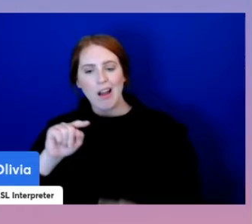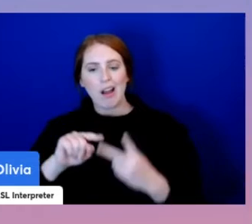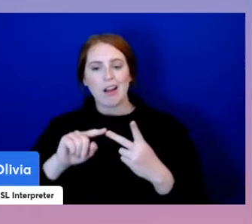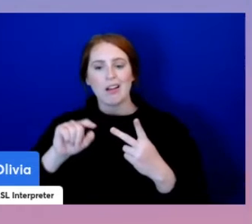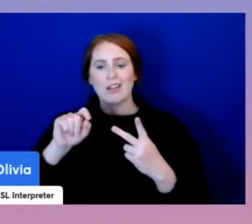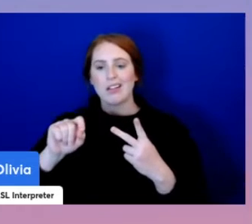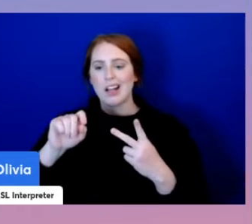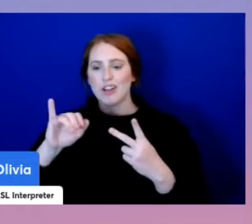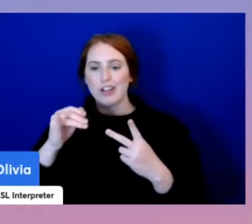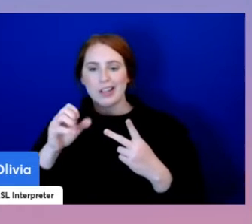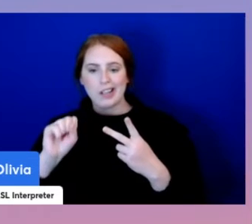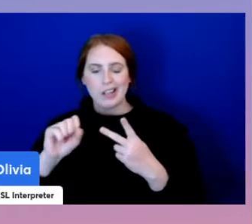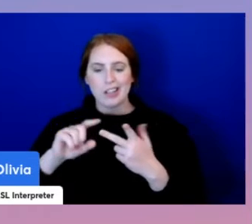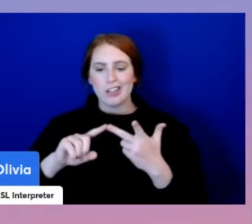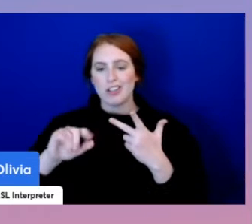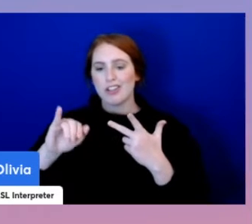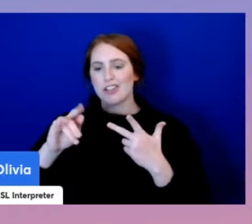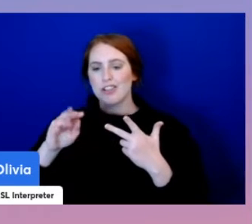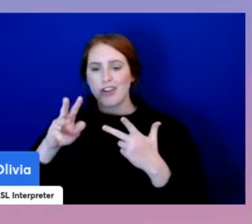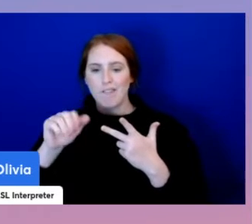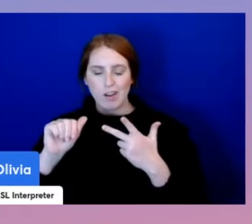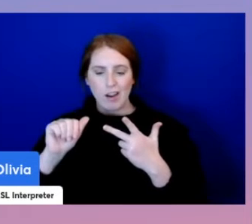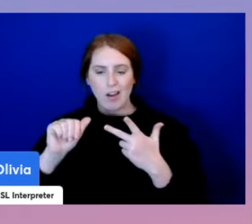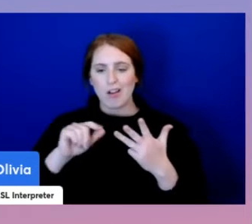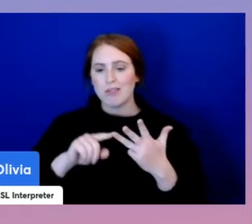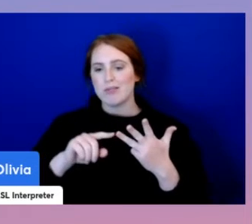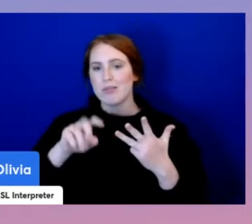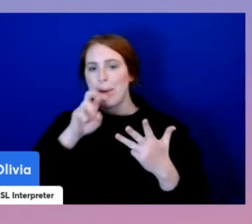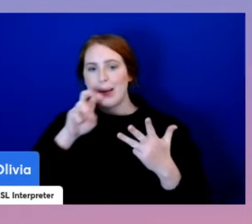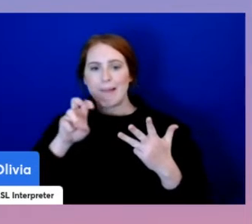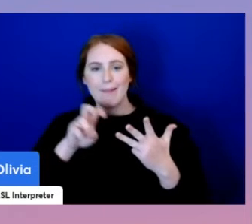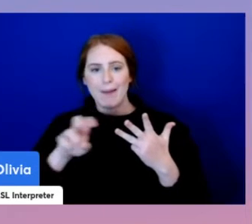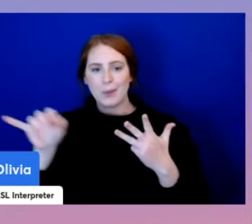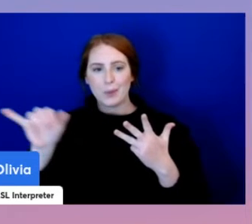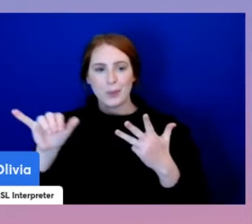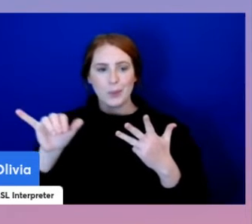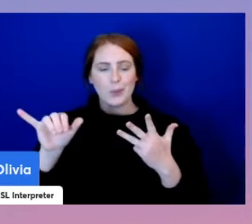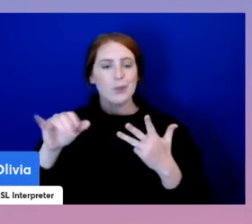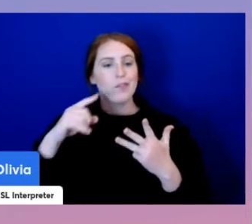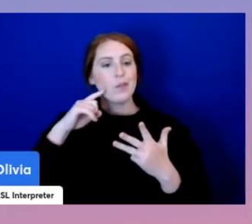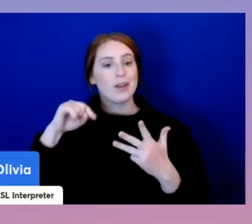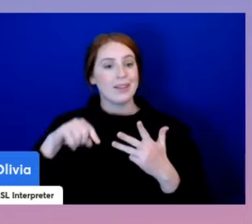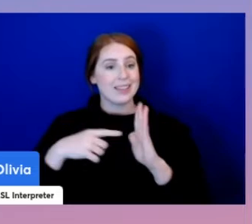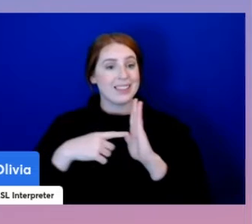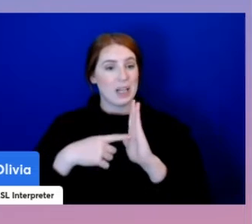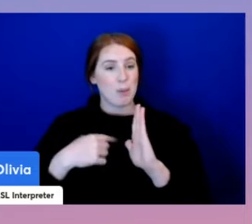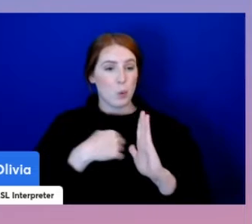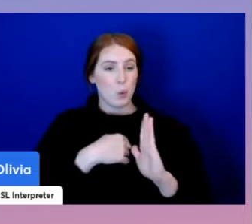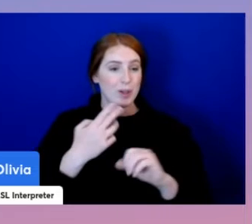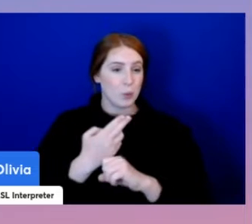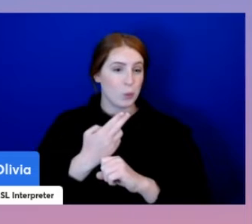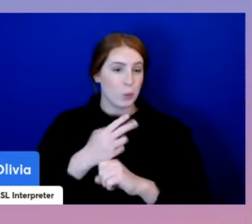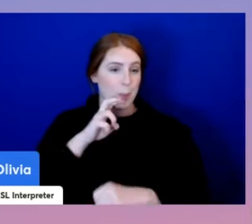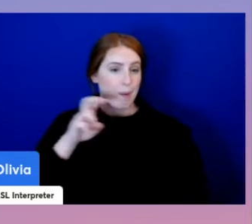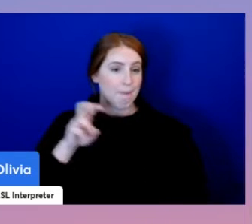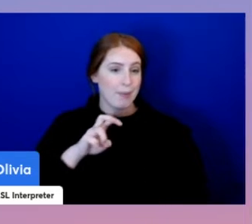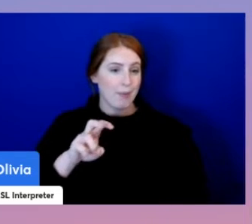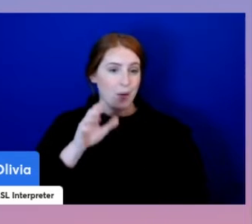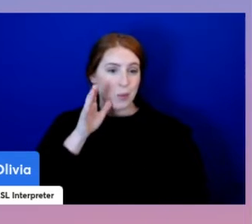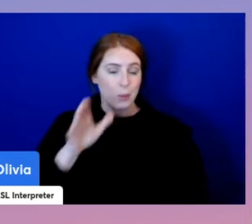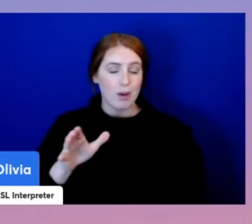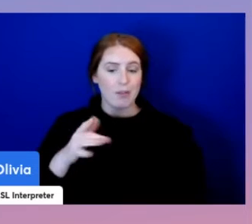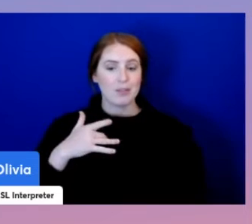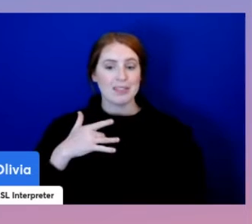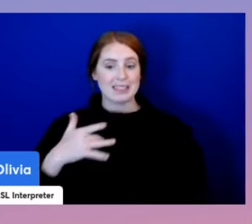Java, PowerShell, and Python. For this demo, we use the Python. So normally Azure